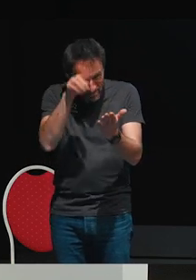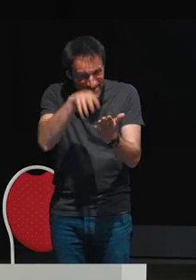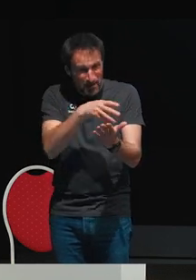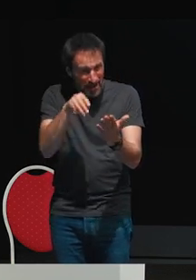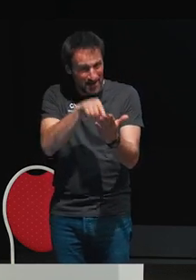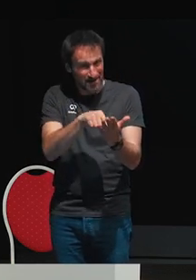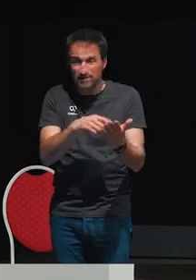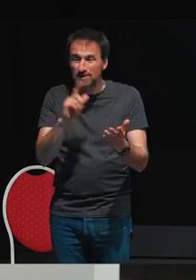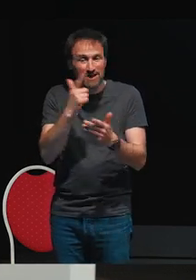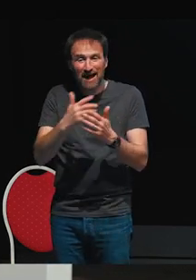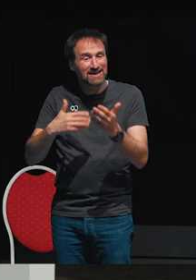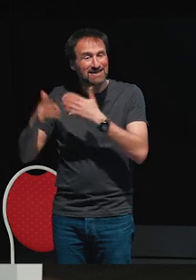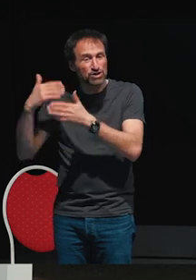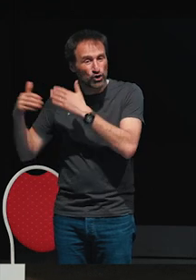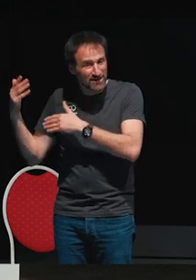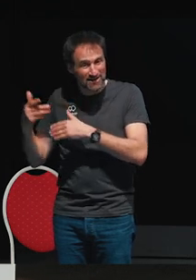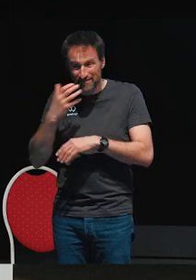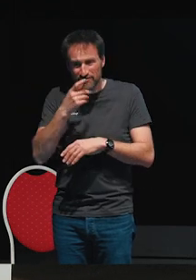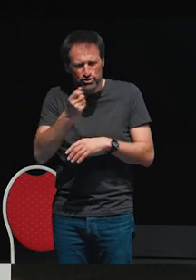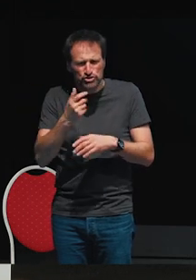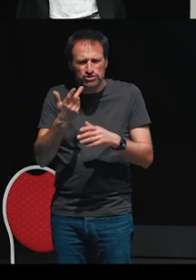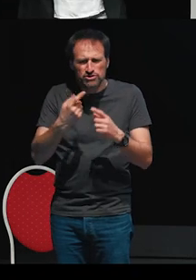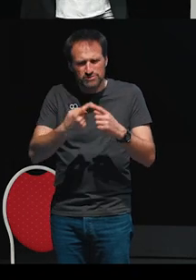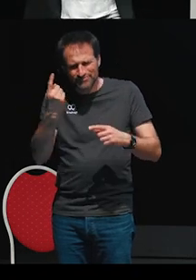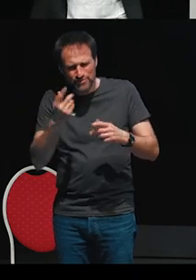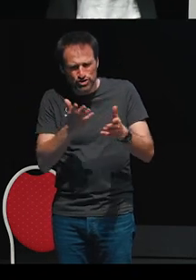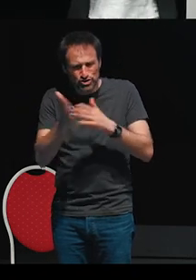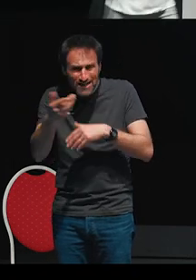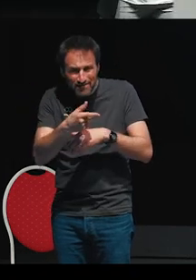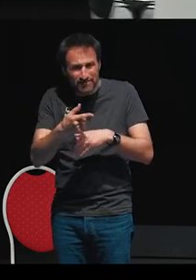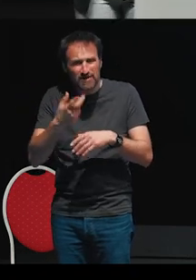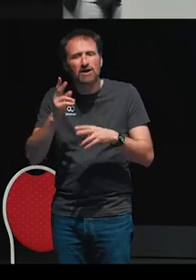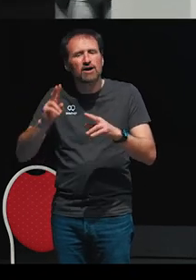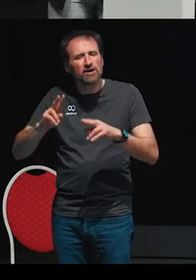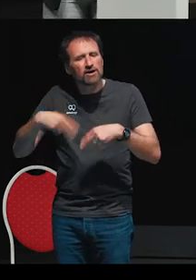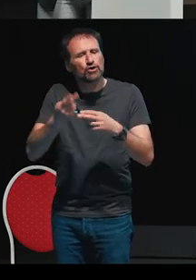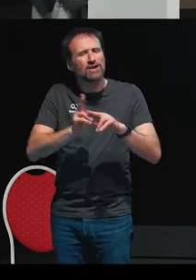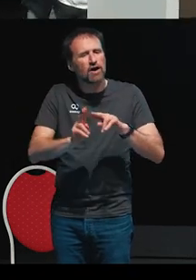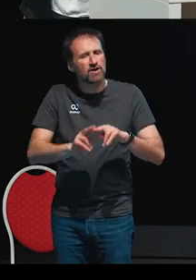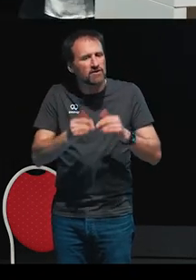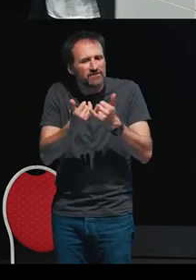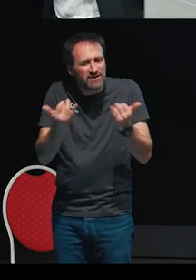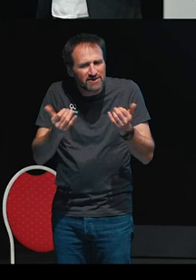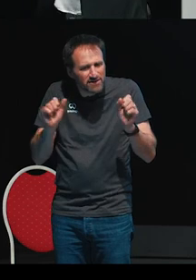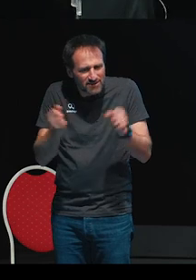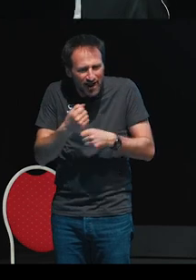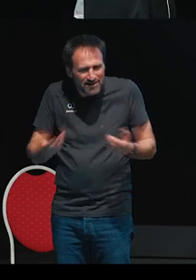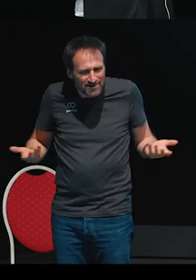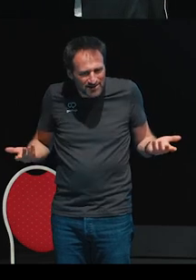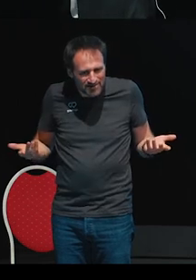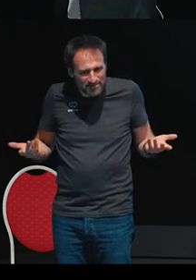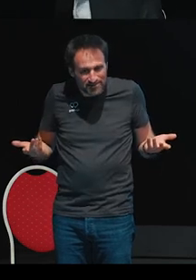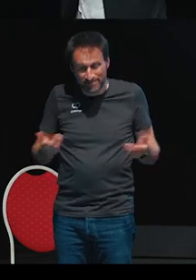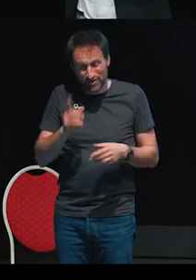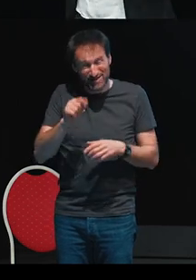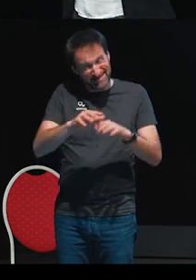want to recover the state of the system, if something is screwed, he doesn't have a good way to do that. And in order to solve all